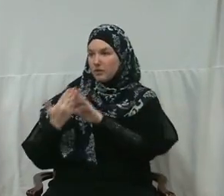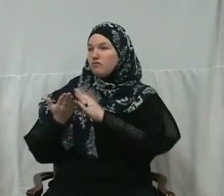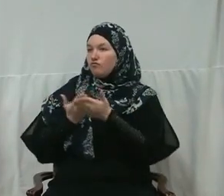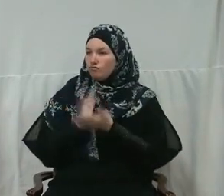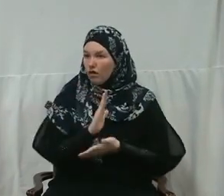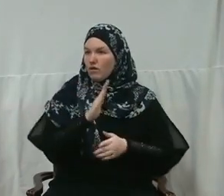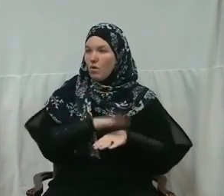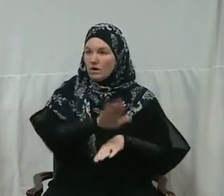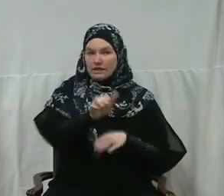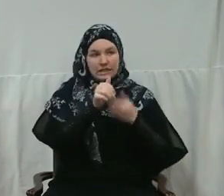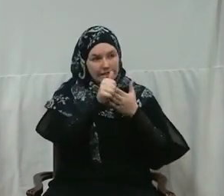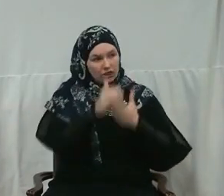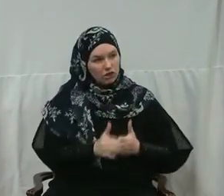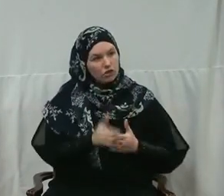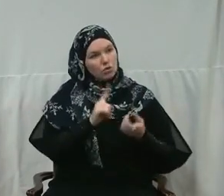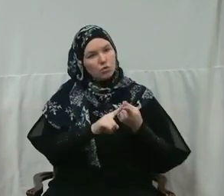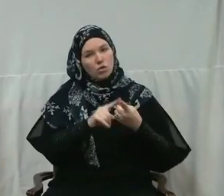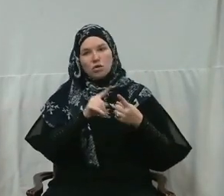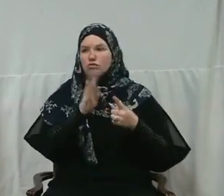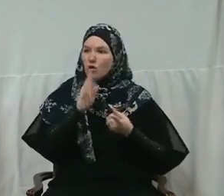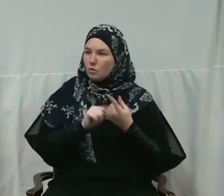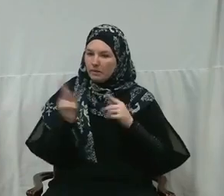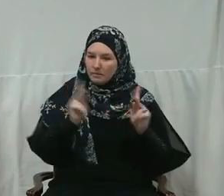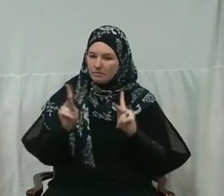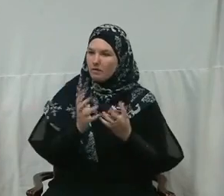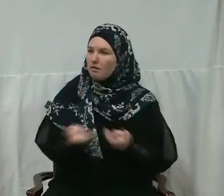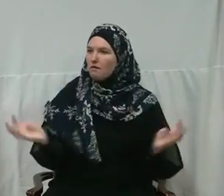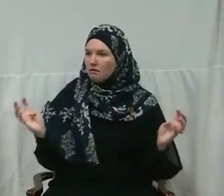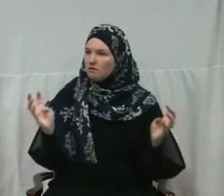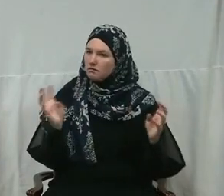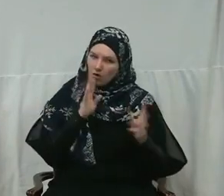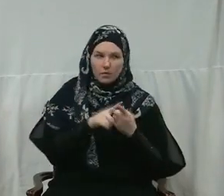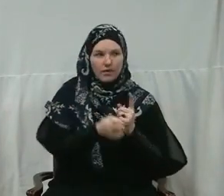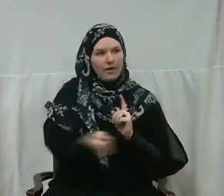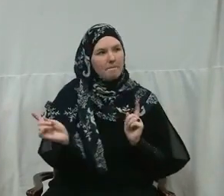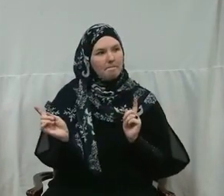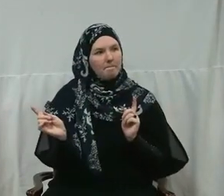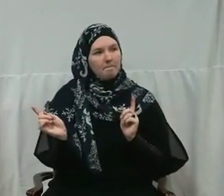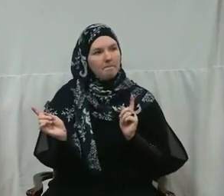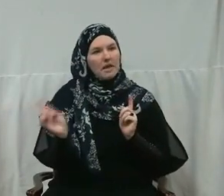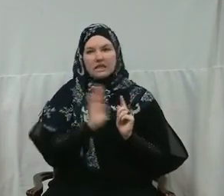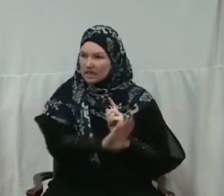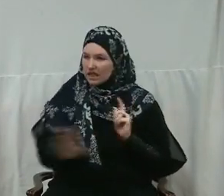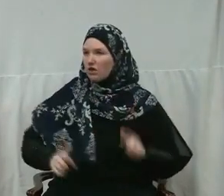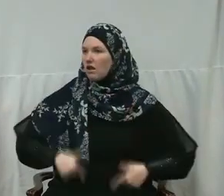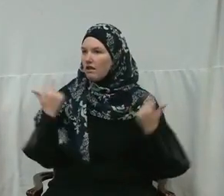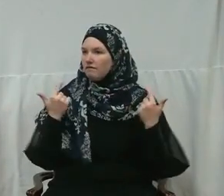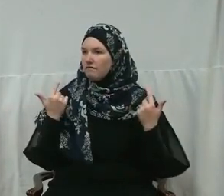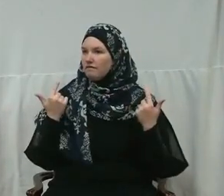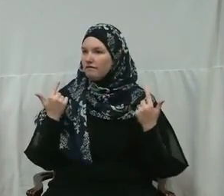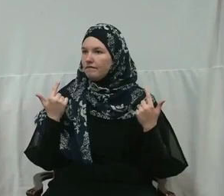its leadership to consult with them in matters that cost the community either